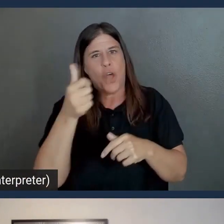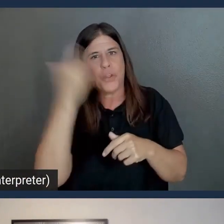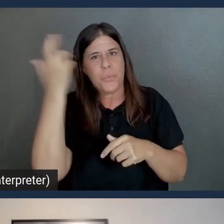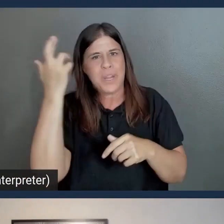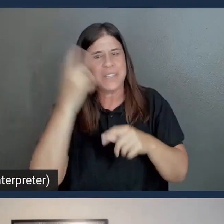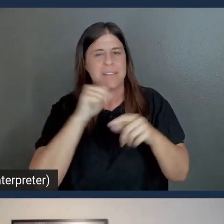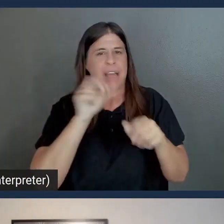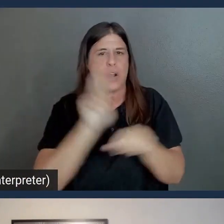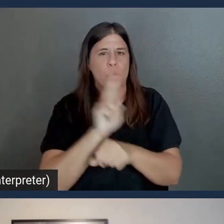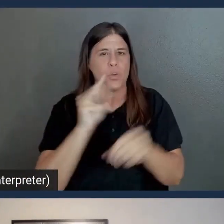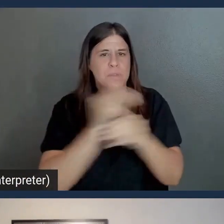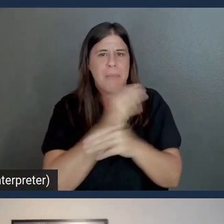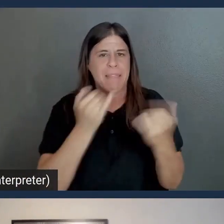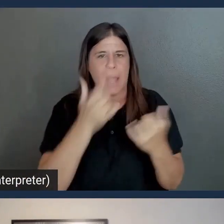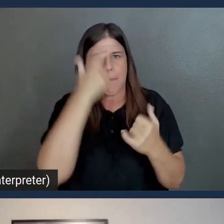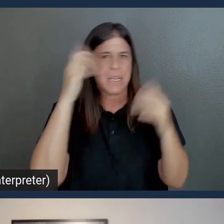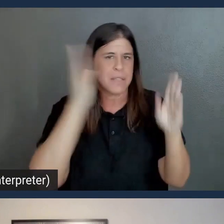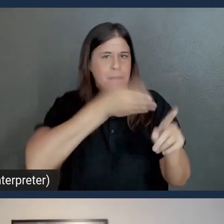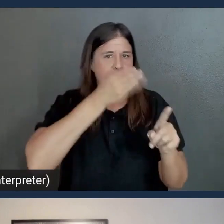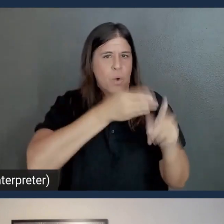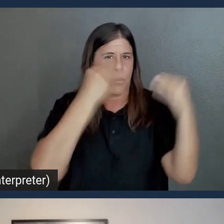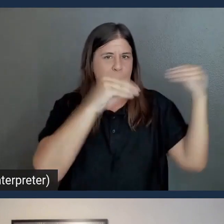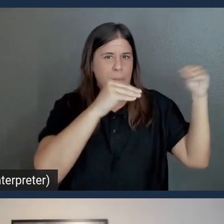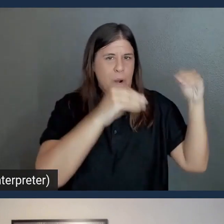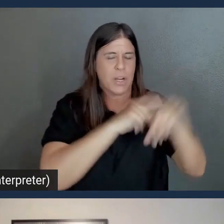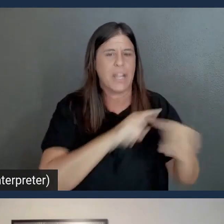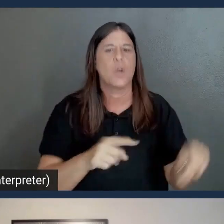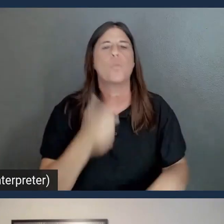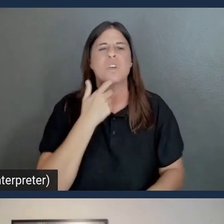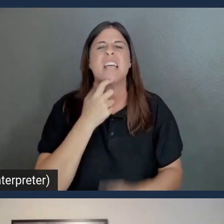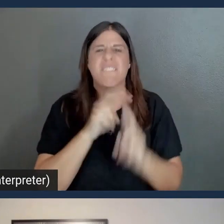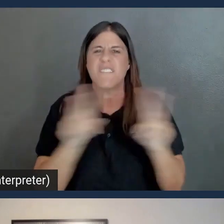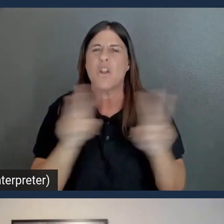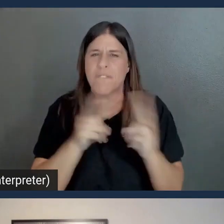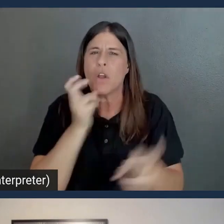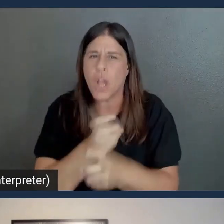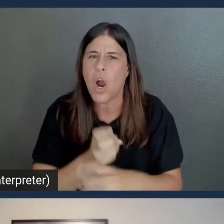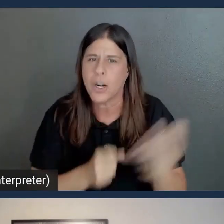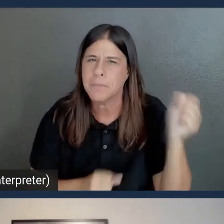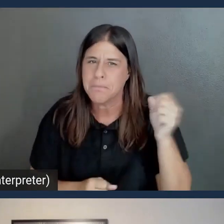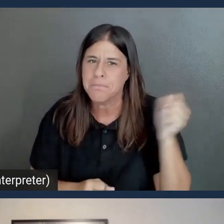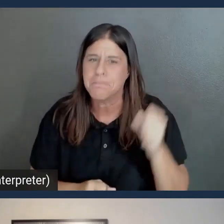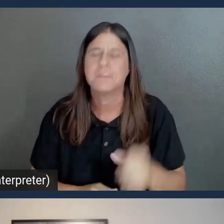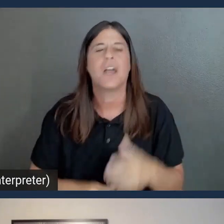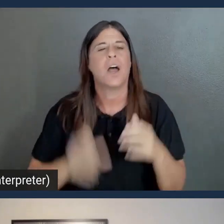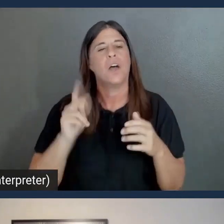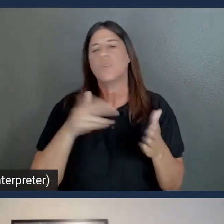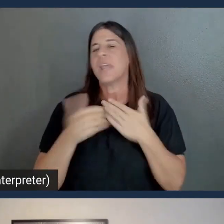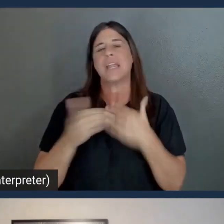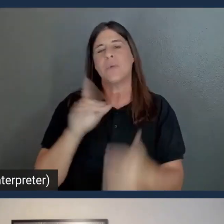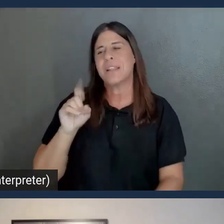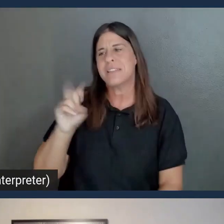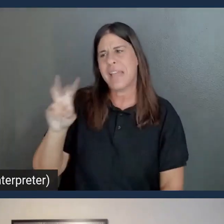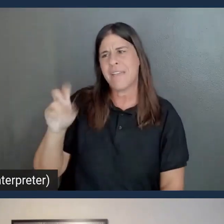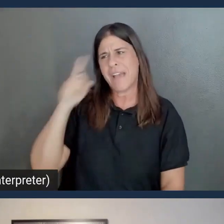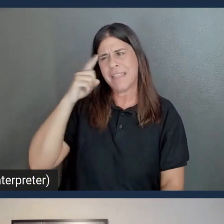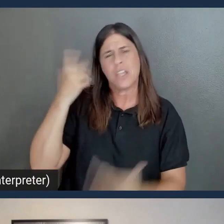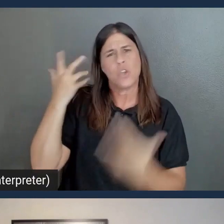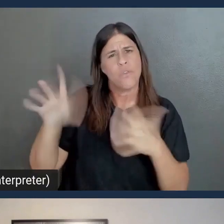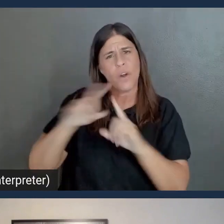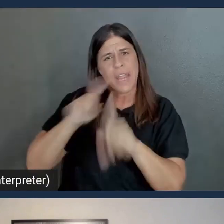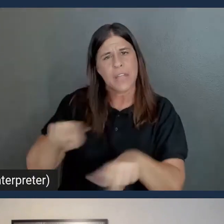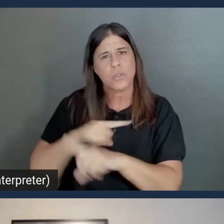But okay, we'll just say very, very hard. Yes, perfect. So anyway, Dave, I think you kind of answered this already,